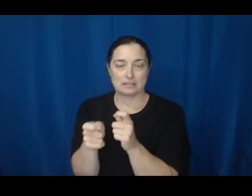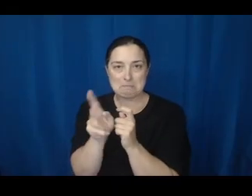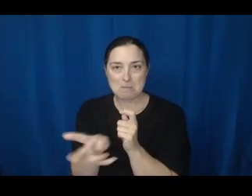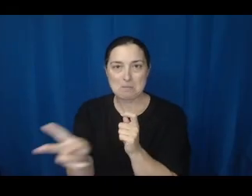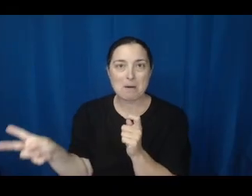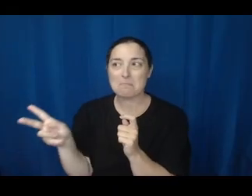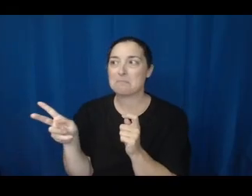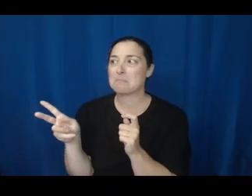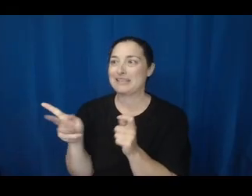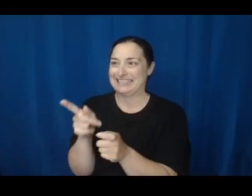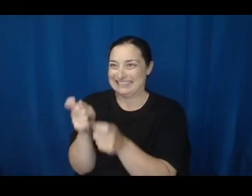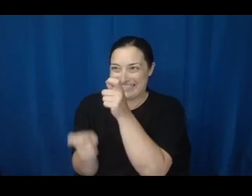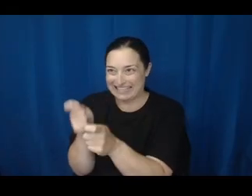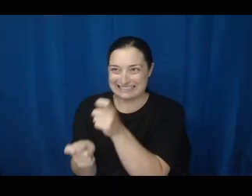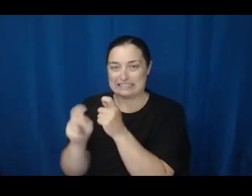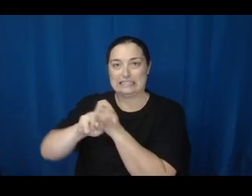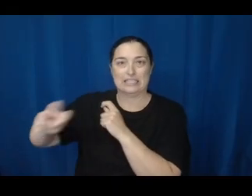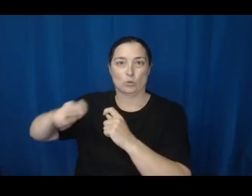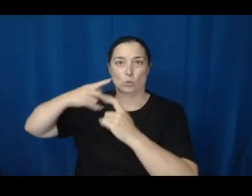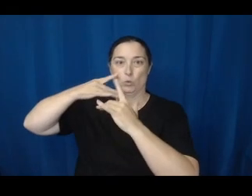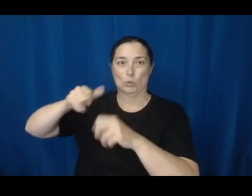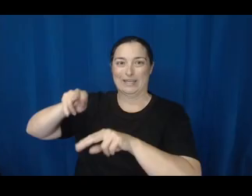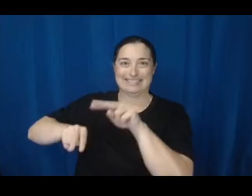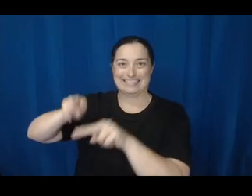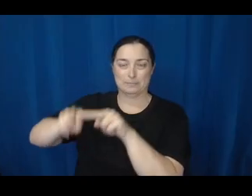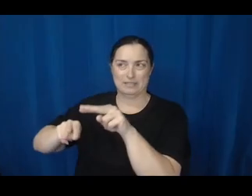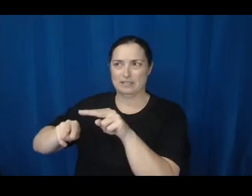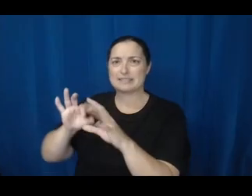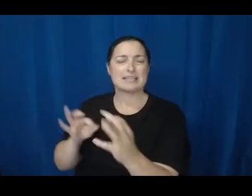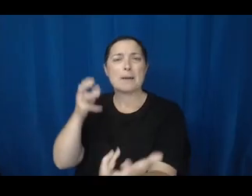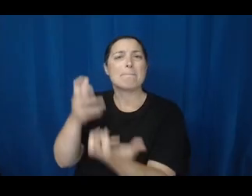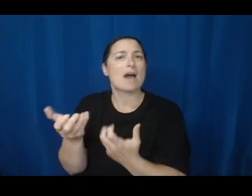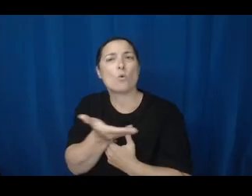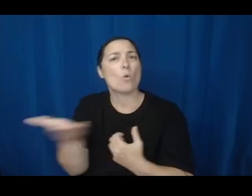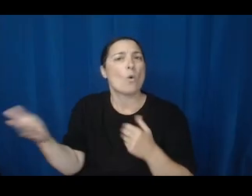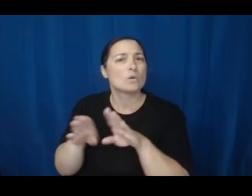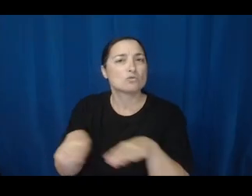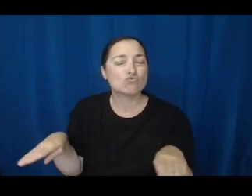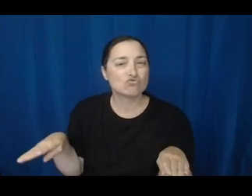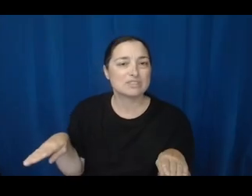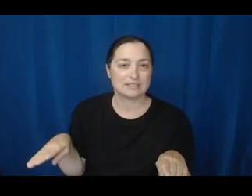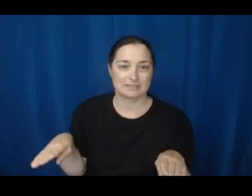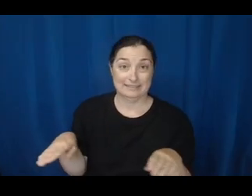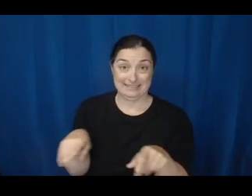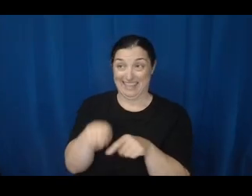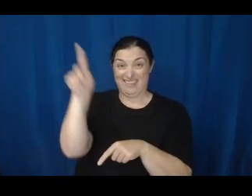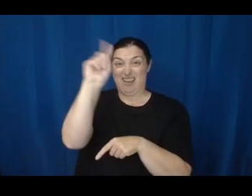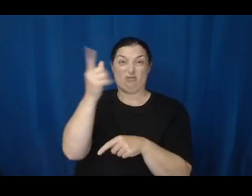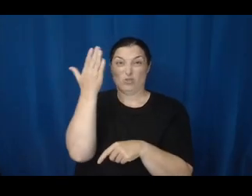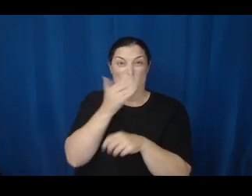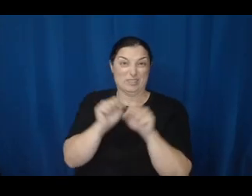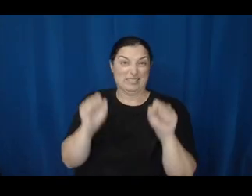assessment, which doesn't mix with all kids, and neither does the current school system